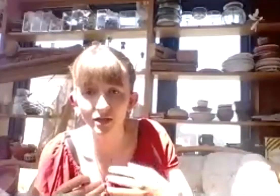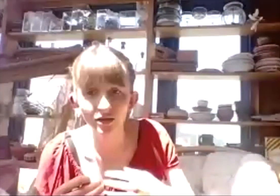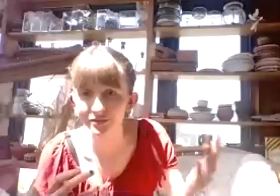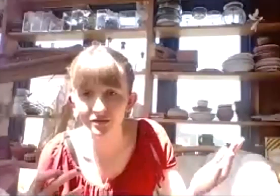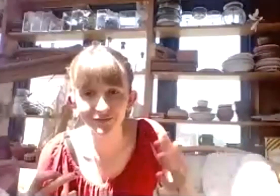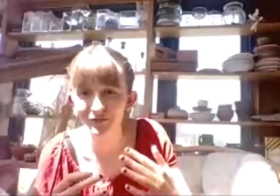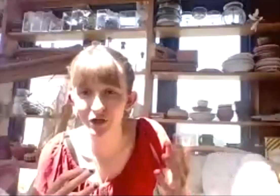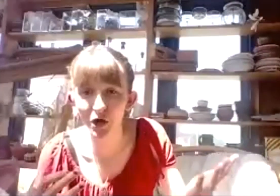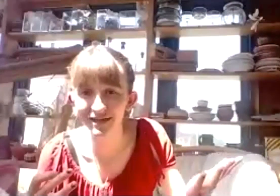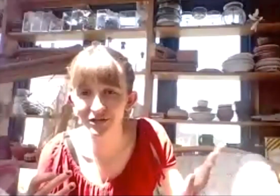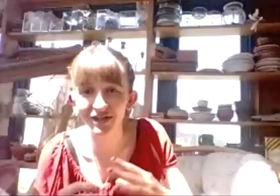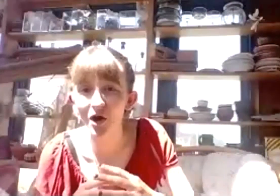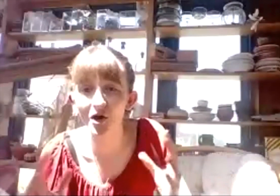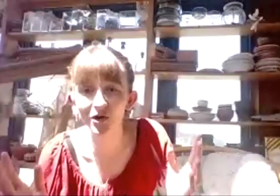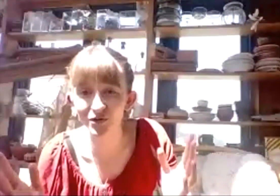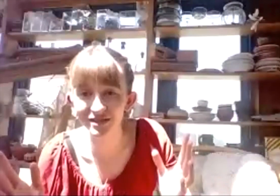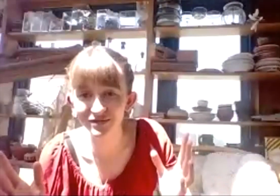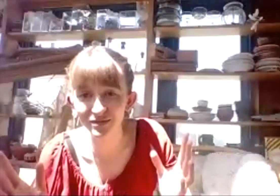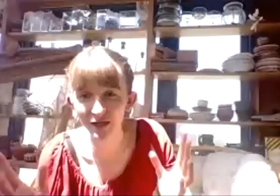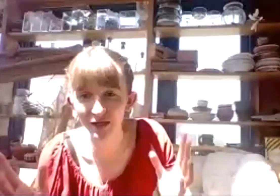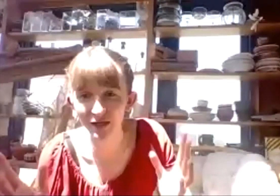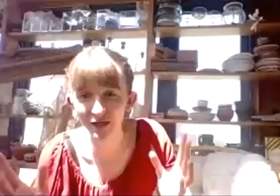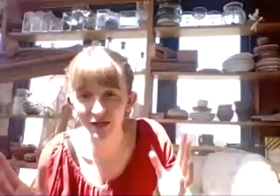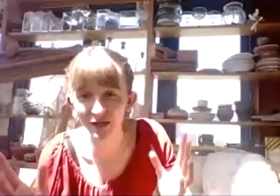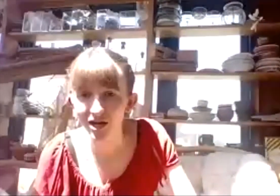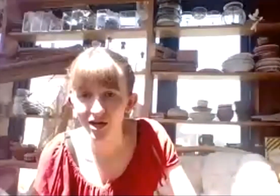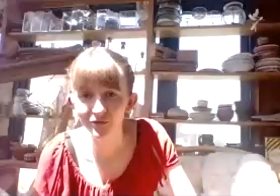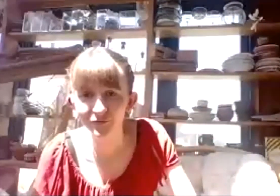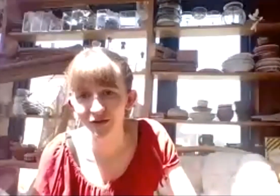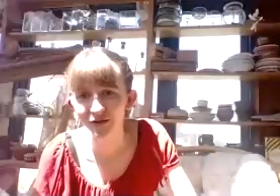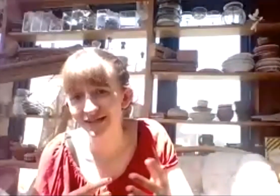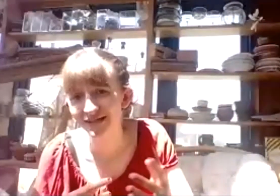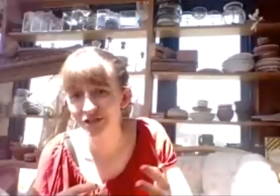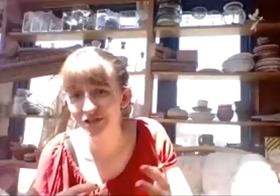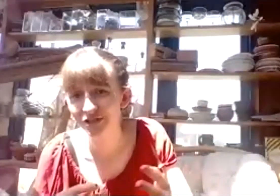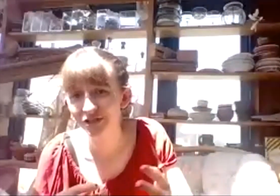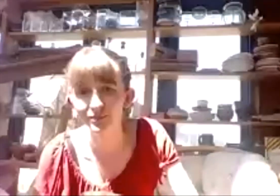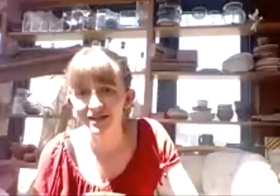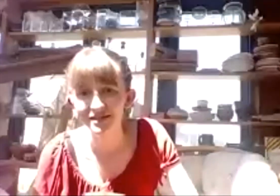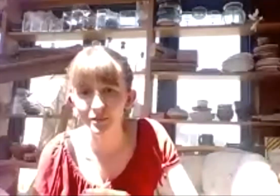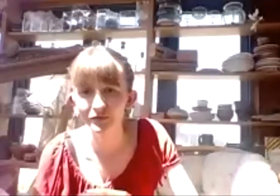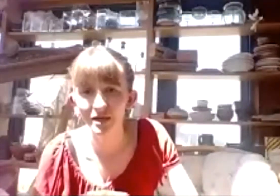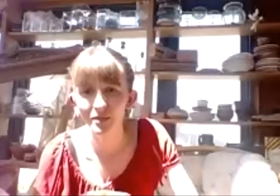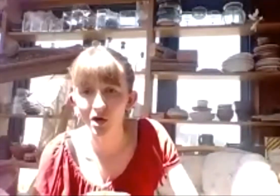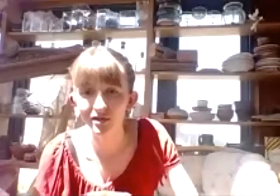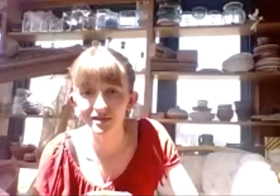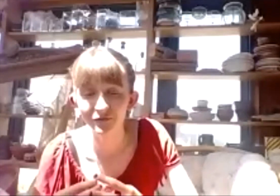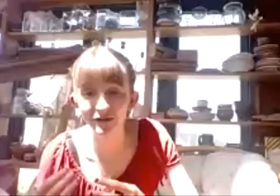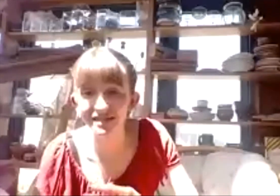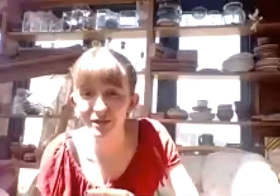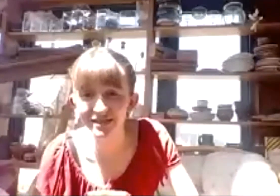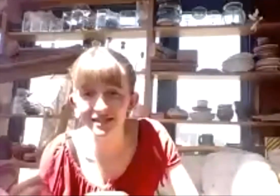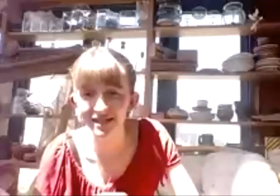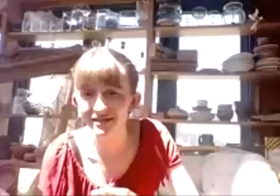like go and look at all sorts of specimens of various ages. Some of them are